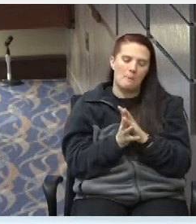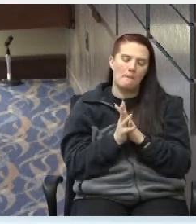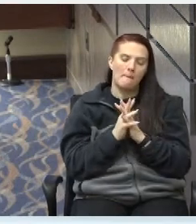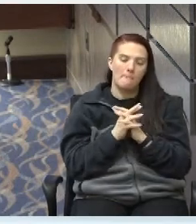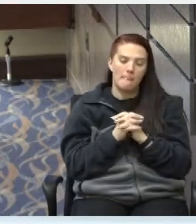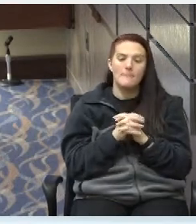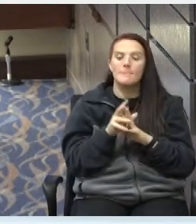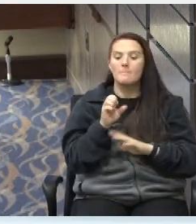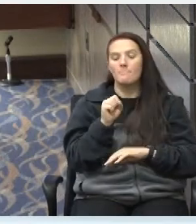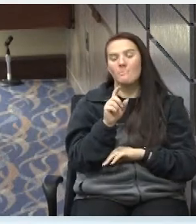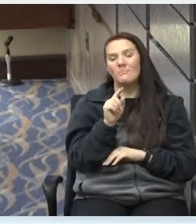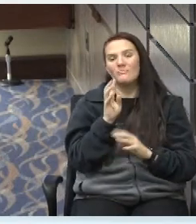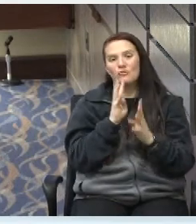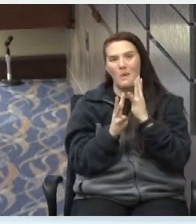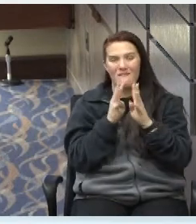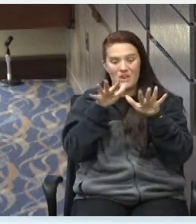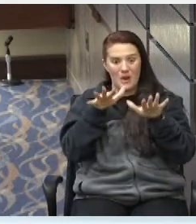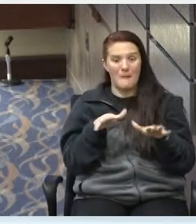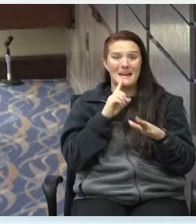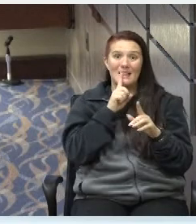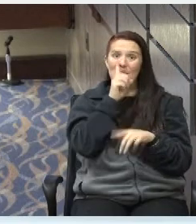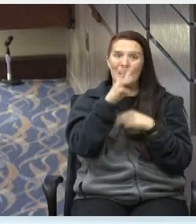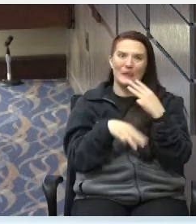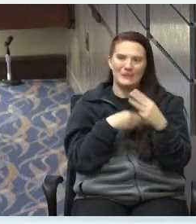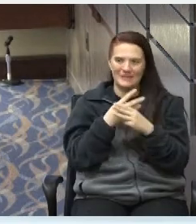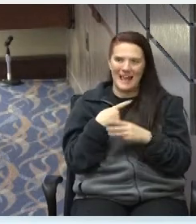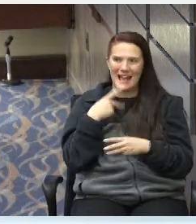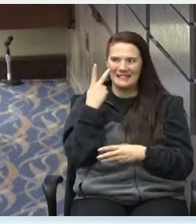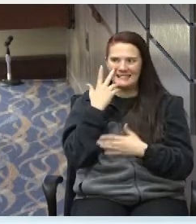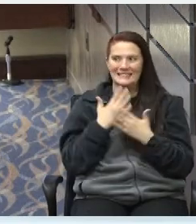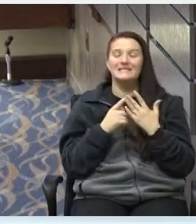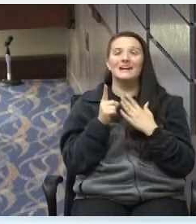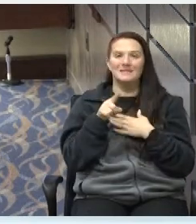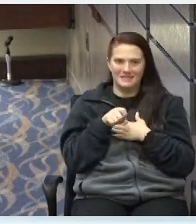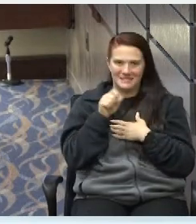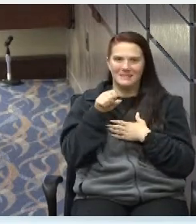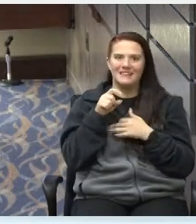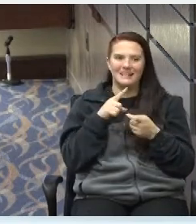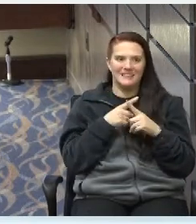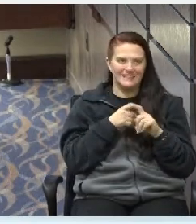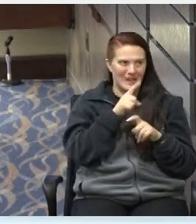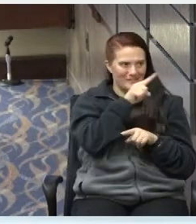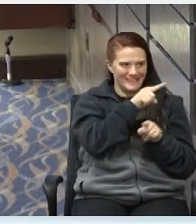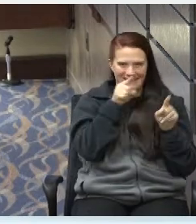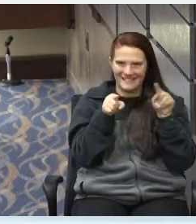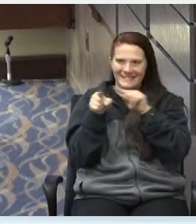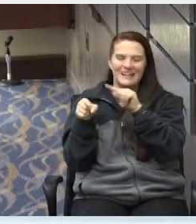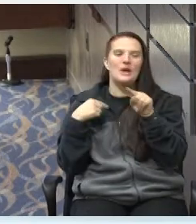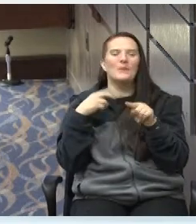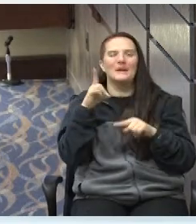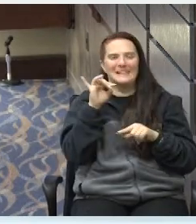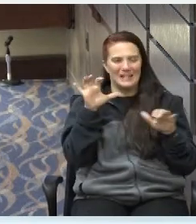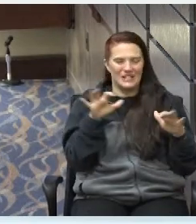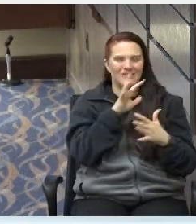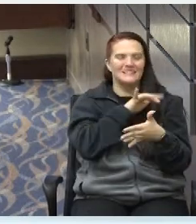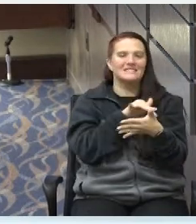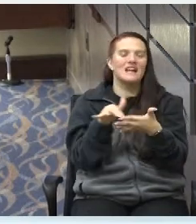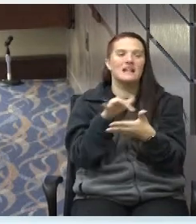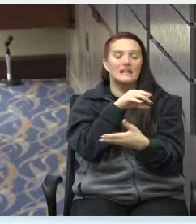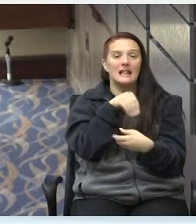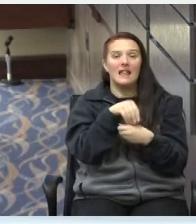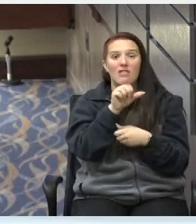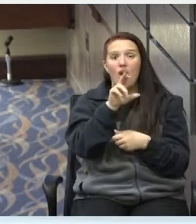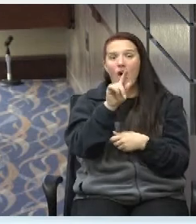So traffic calming in the real world, I see some nods up there from one particular person. We did do a study in the Austin